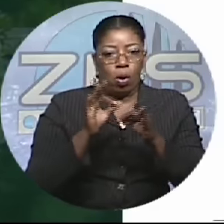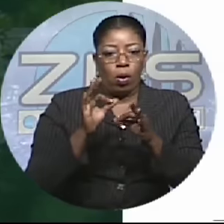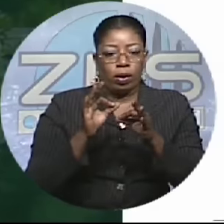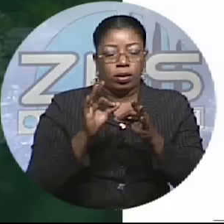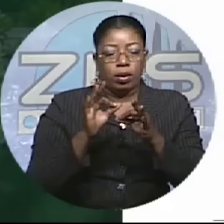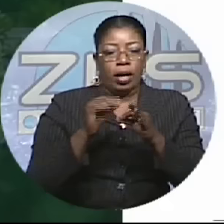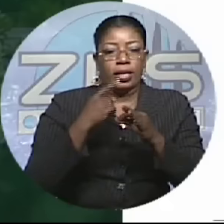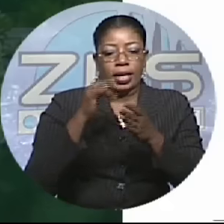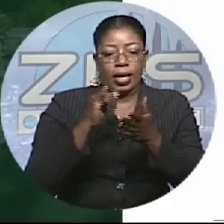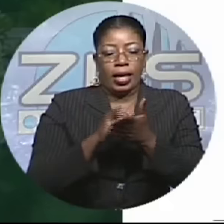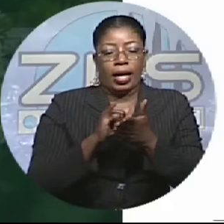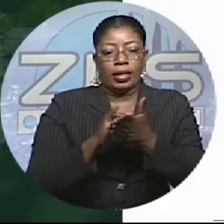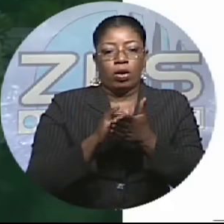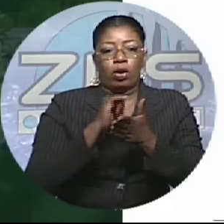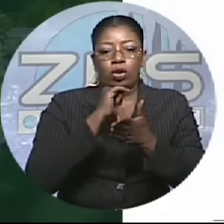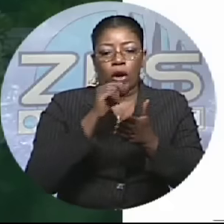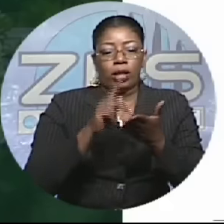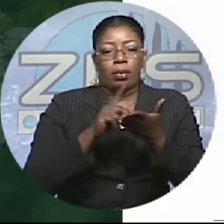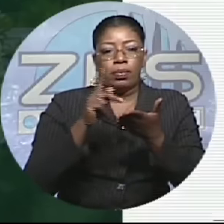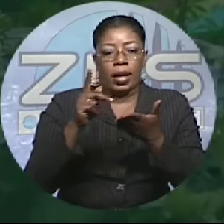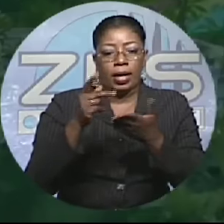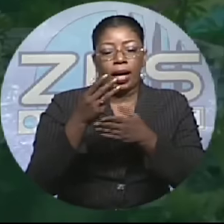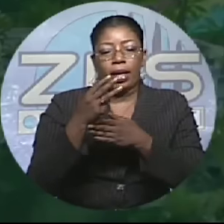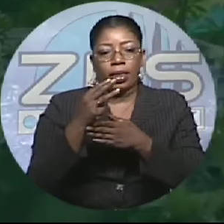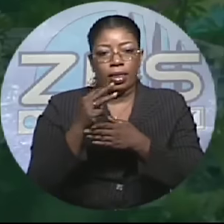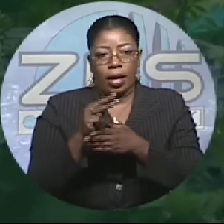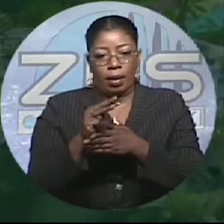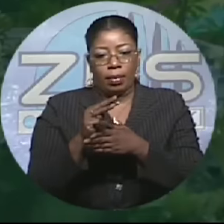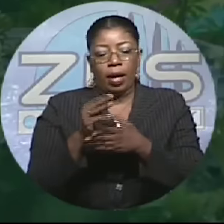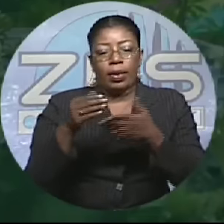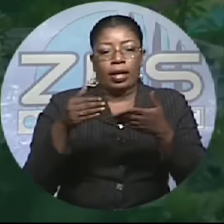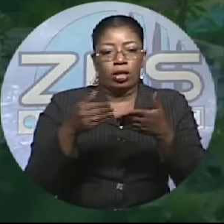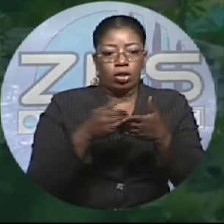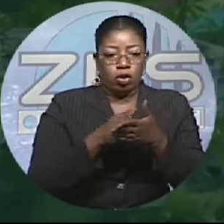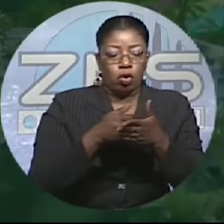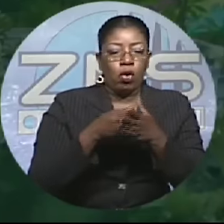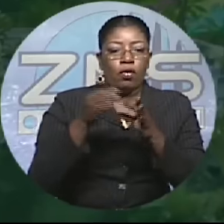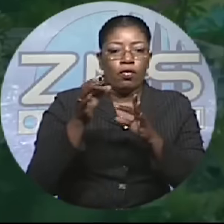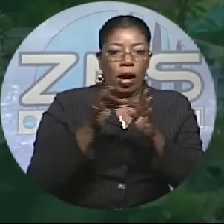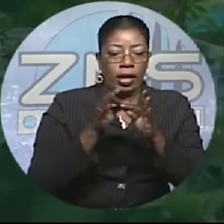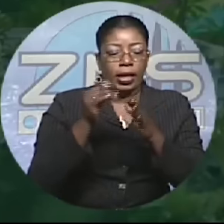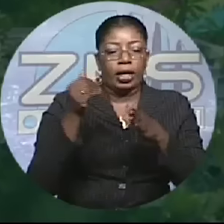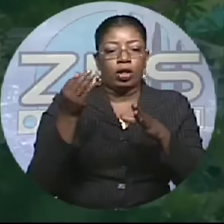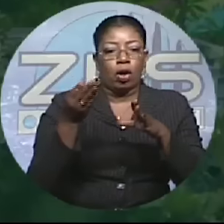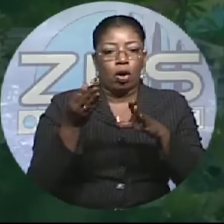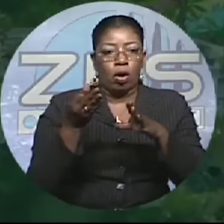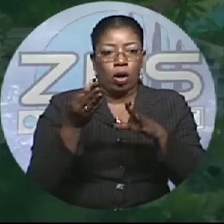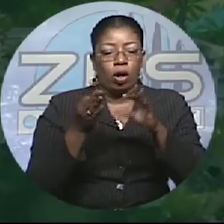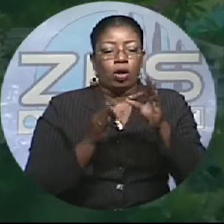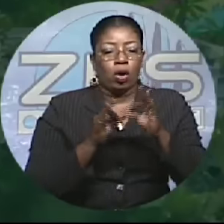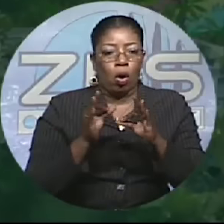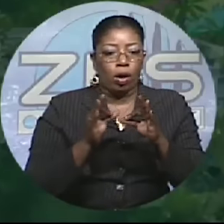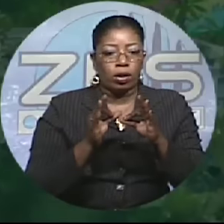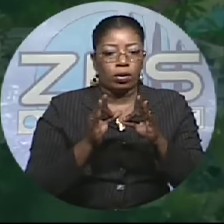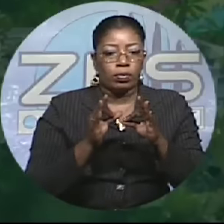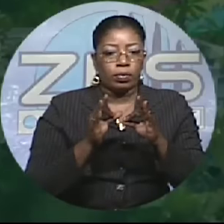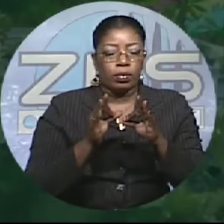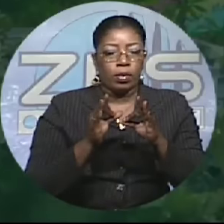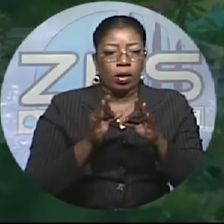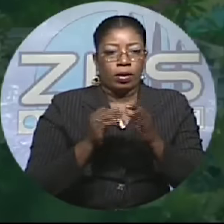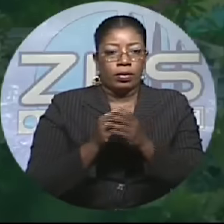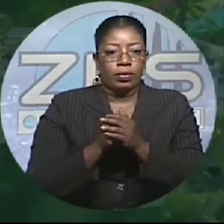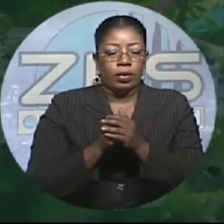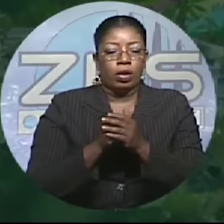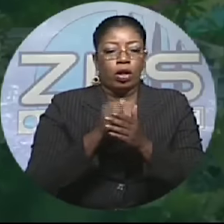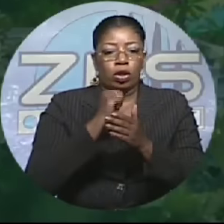through the Chapter 11 bankruptcy provision. In fact, the latest filing is a direct move to actually have the U.S. court sanction Bahamar's intent